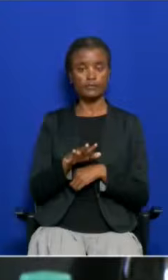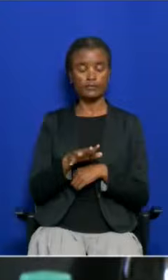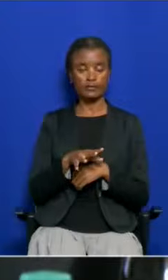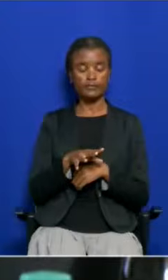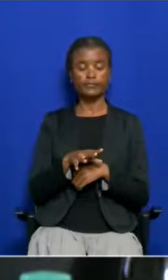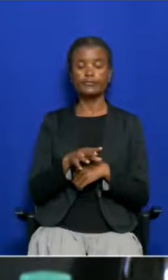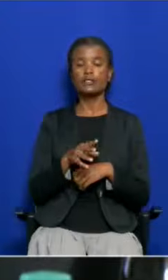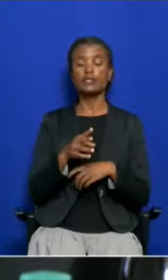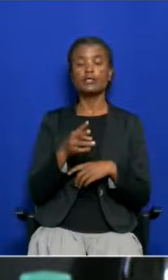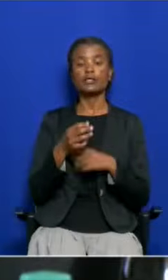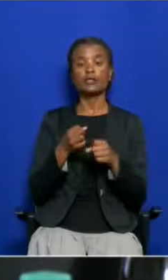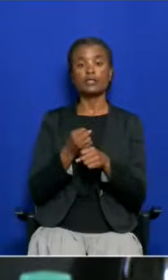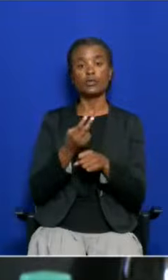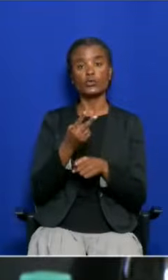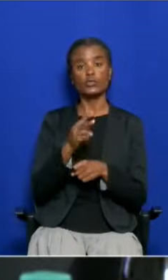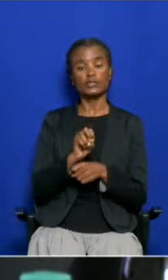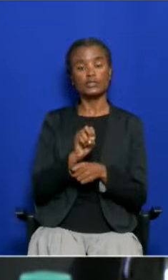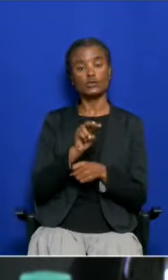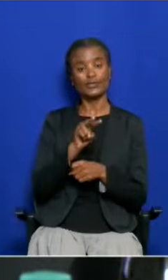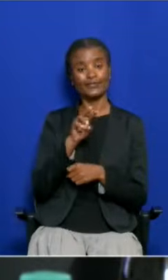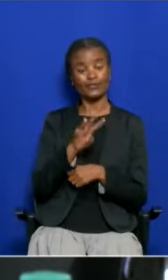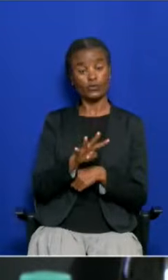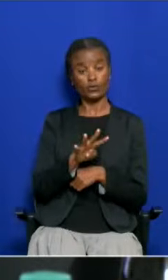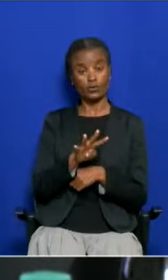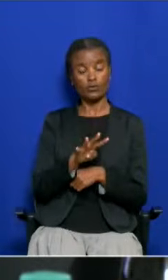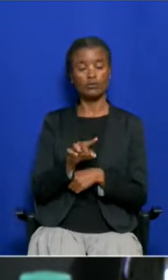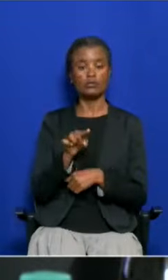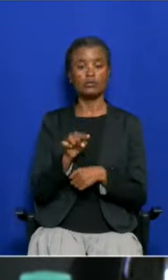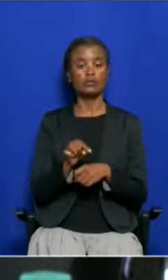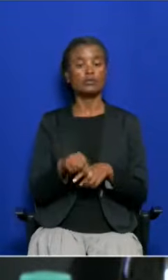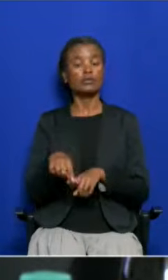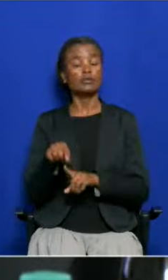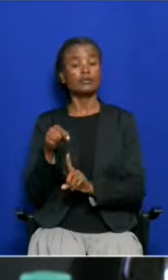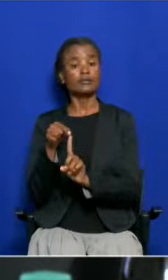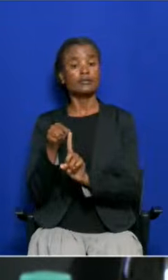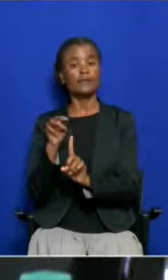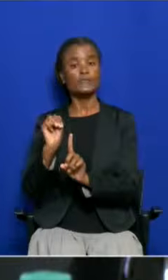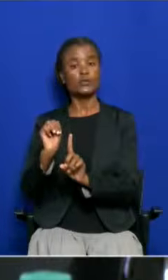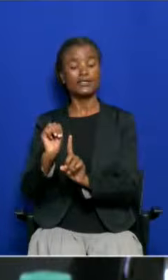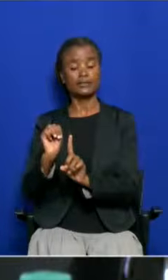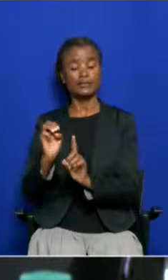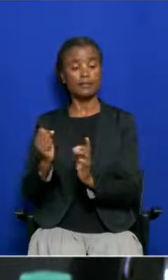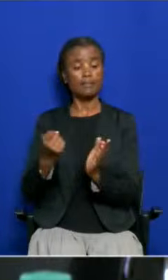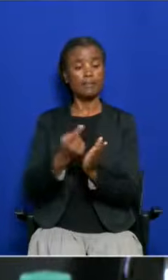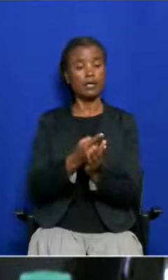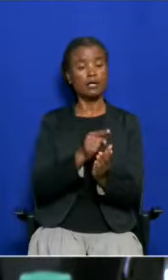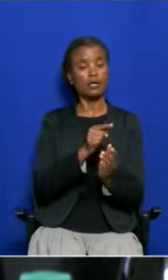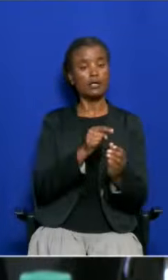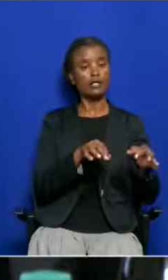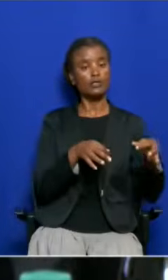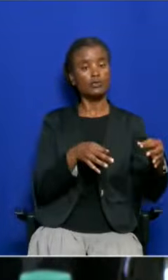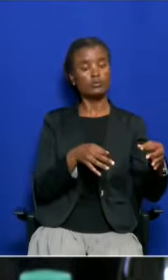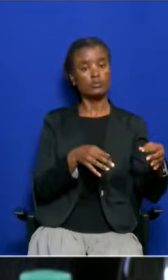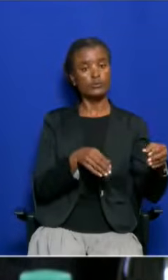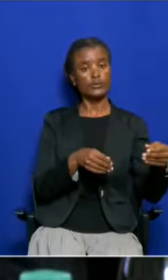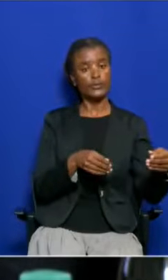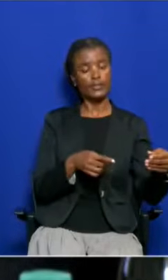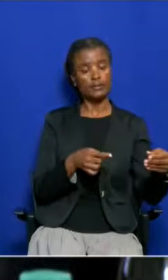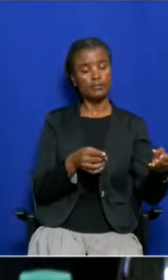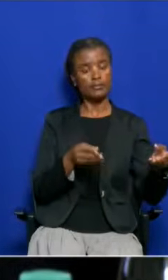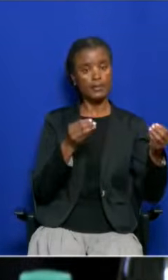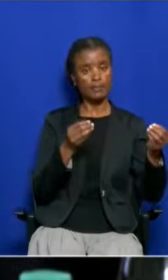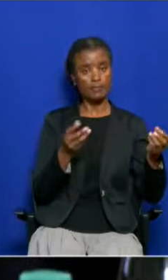Mkati Mswazi sends you a document, and you'll find that document at